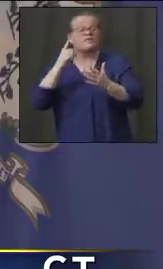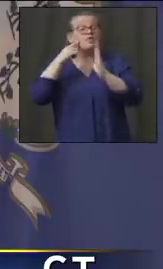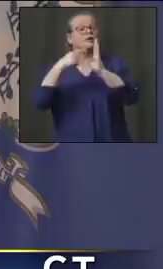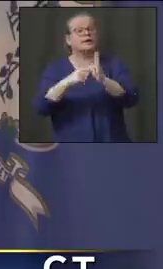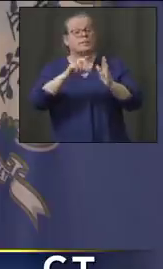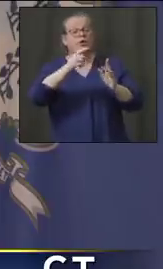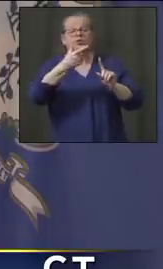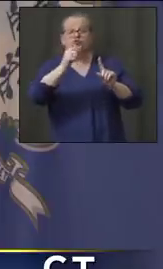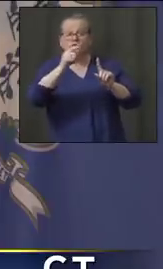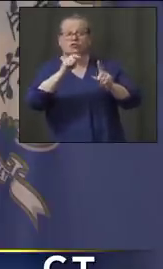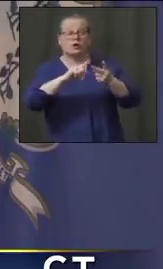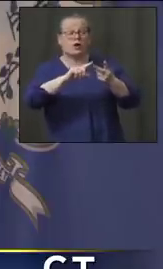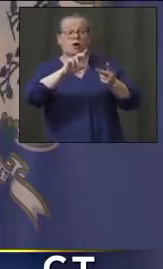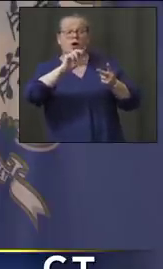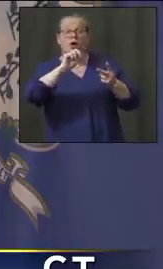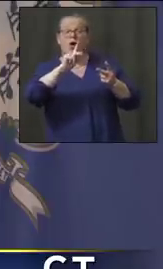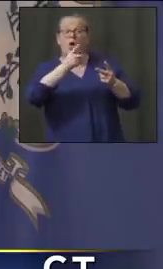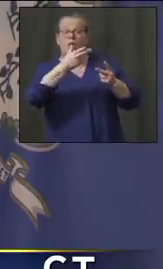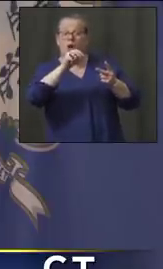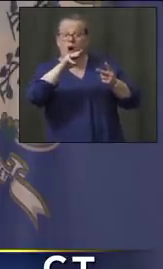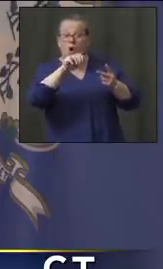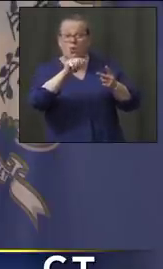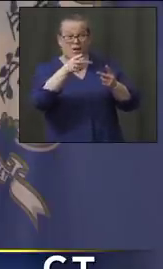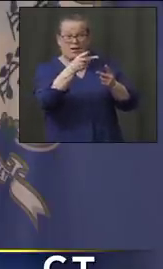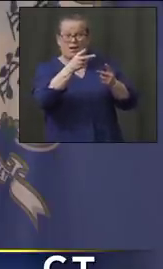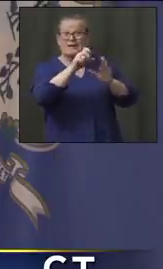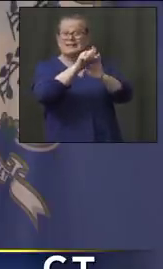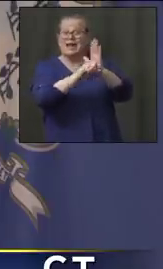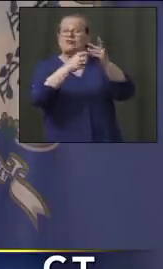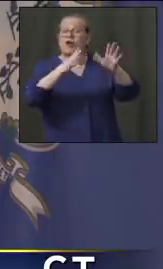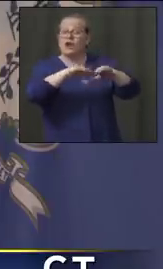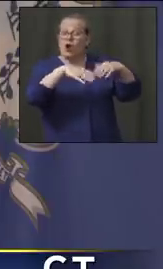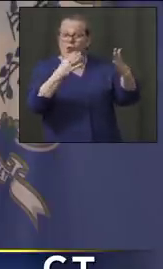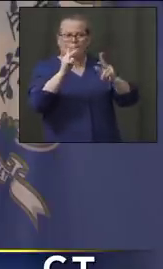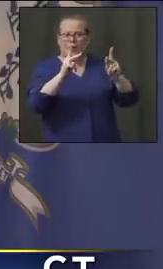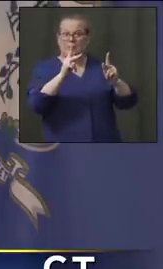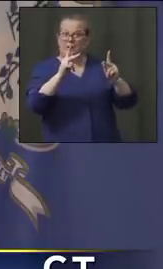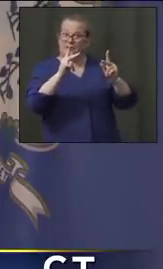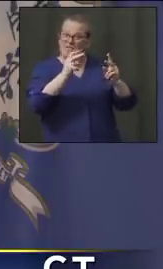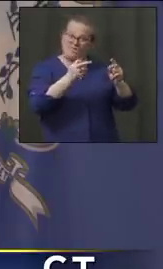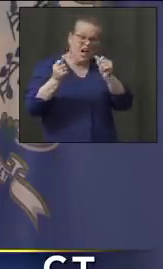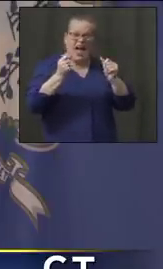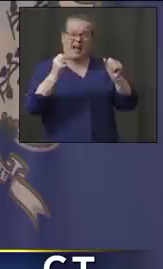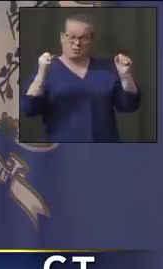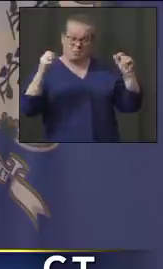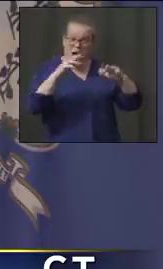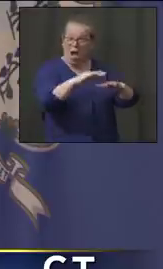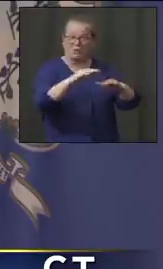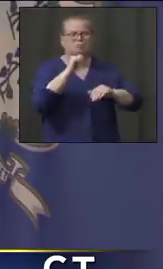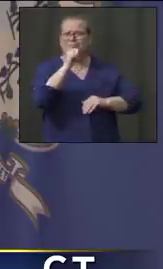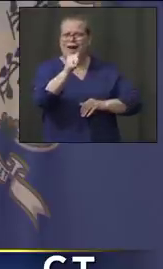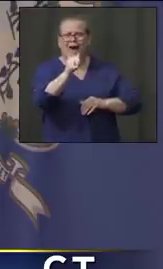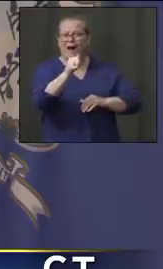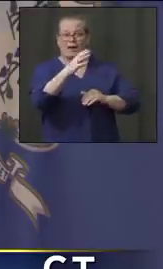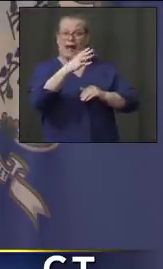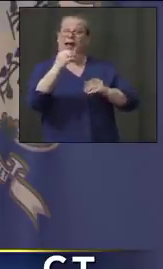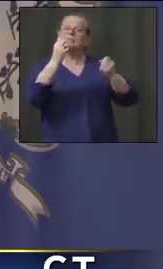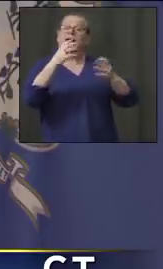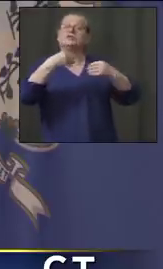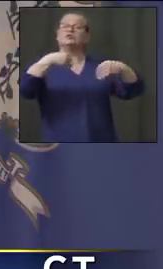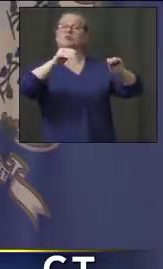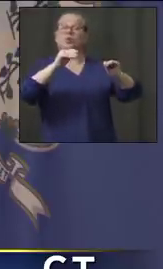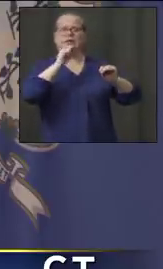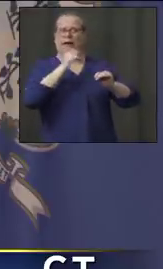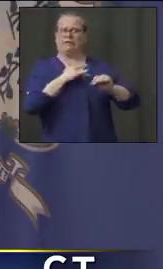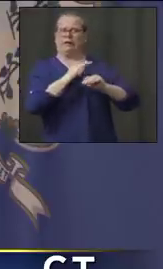all stores are not opening quickly. A lot of them, certainly in the more urban areas, are slower to open just because they don't quite feel confident